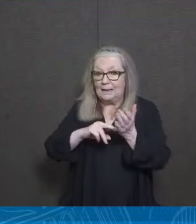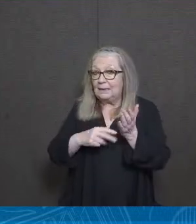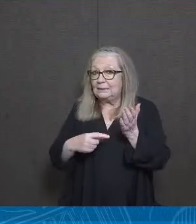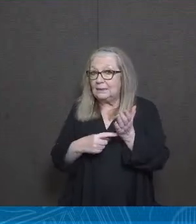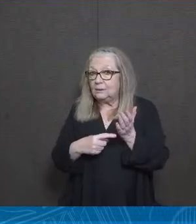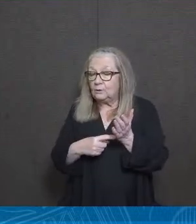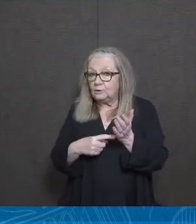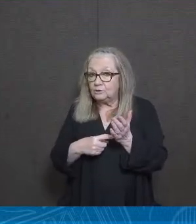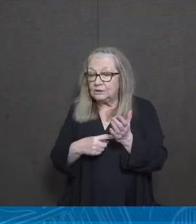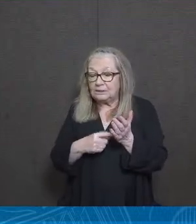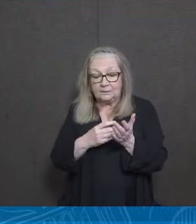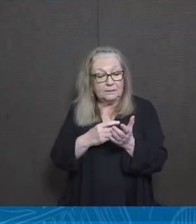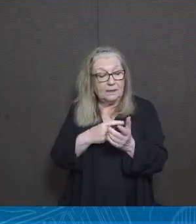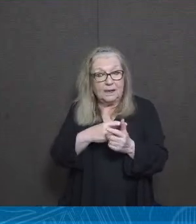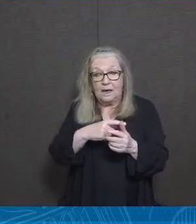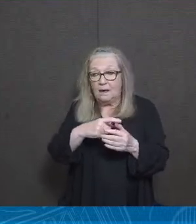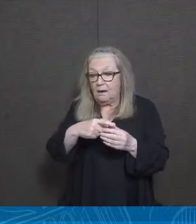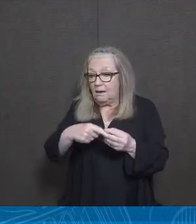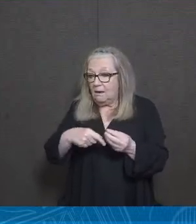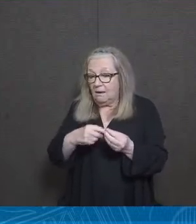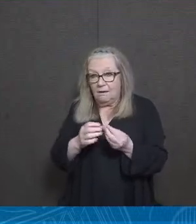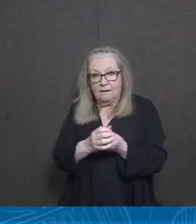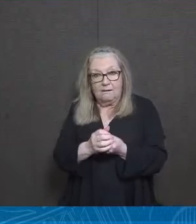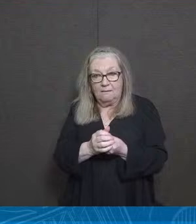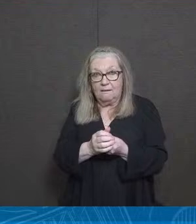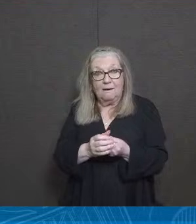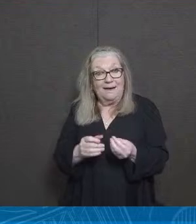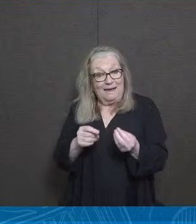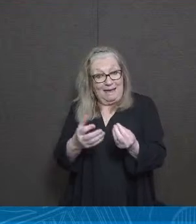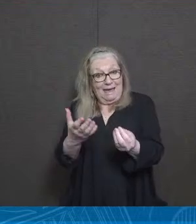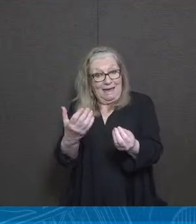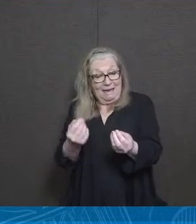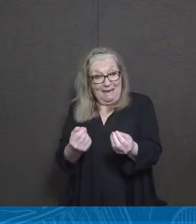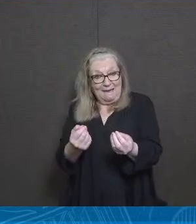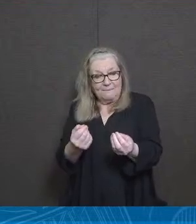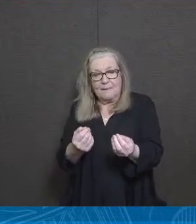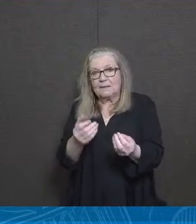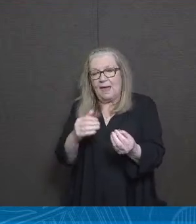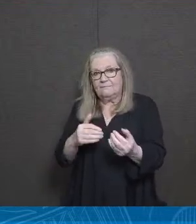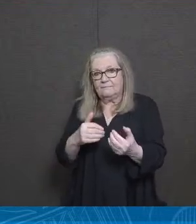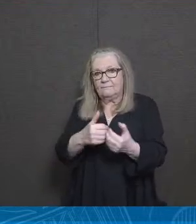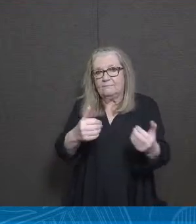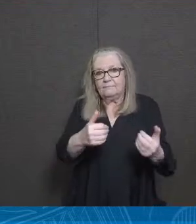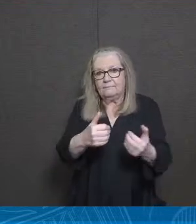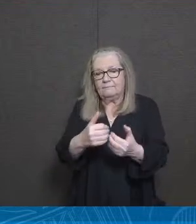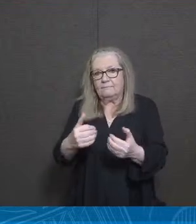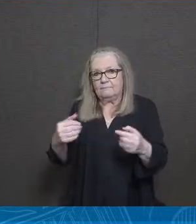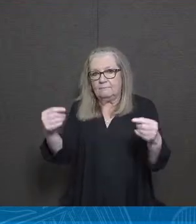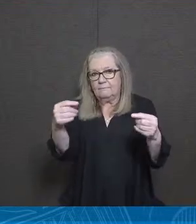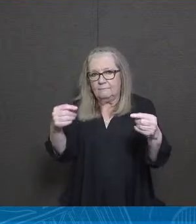other factors have created a lot of divides. There is a risk that divides are not